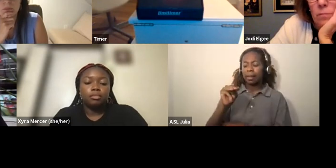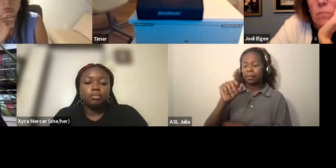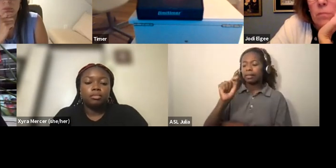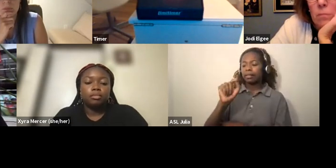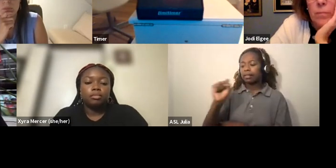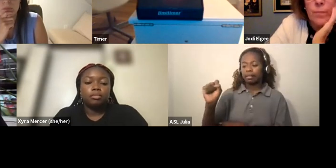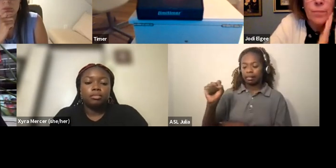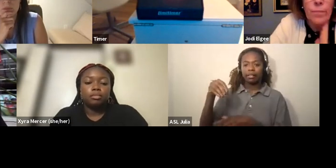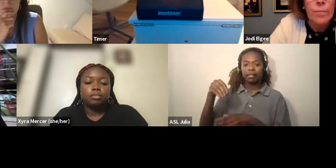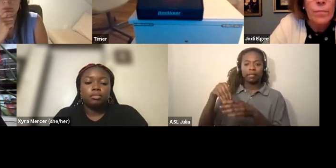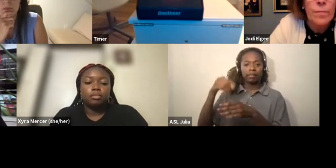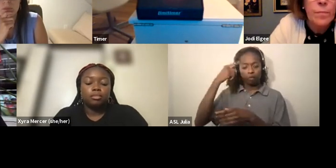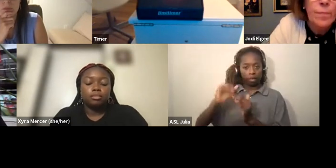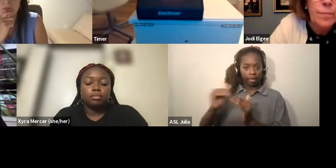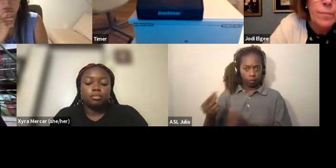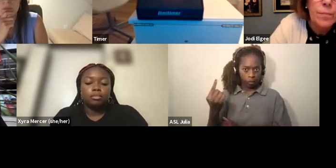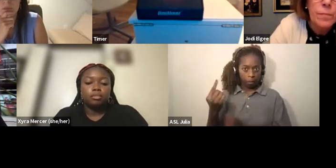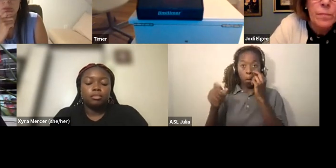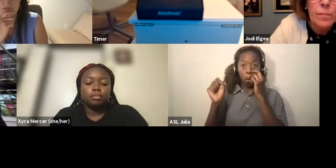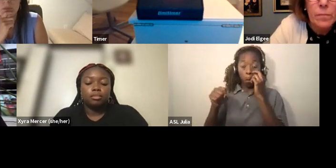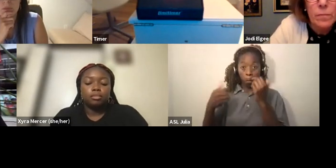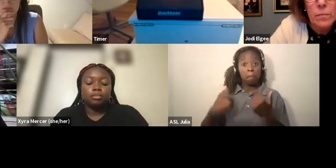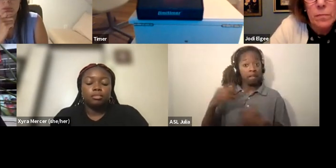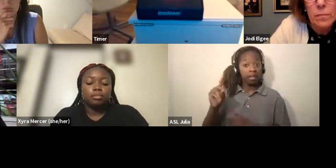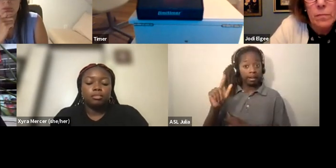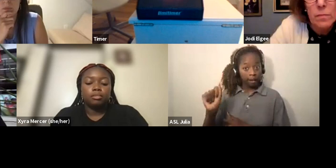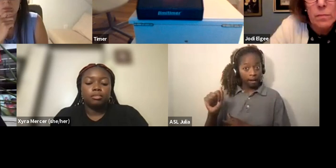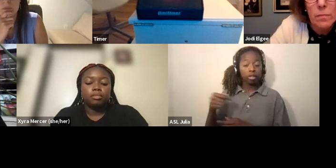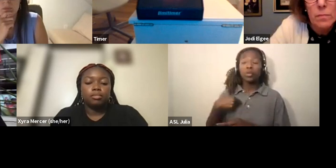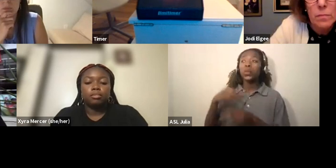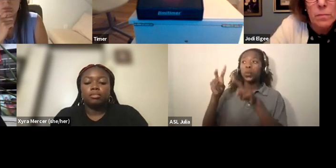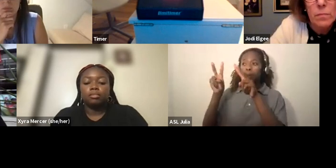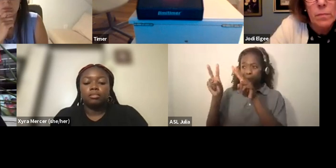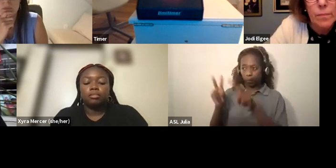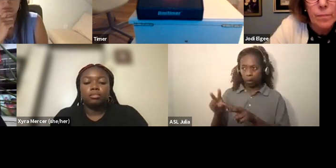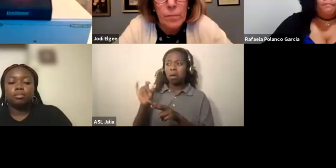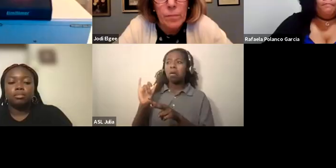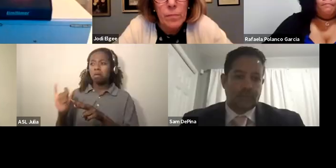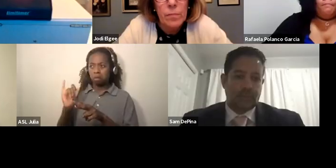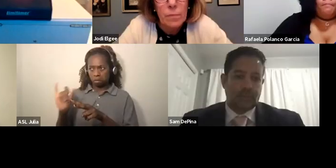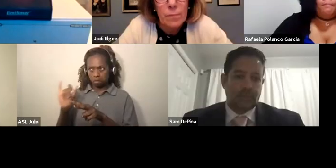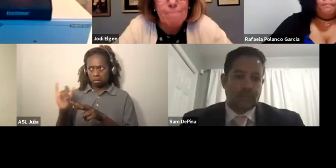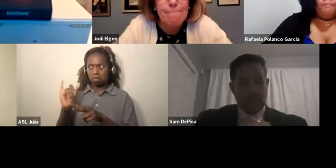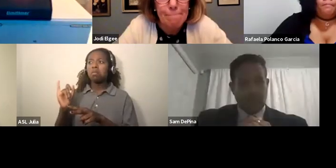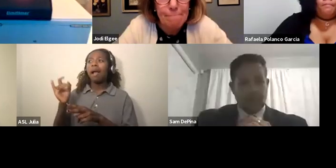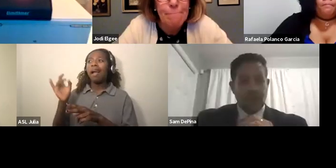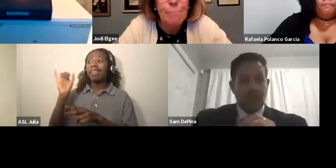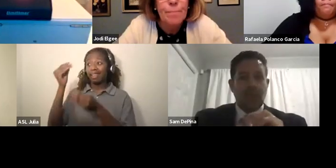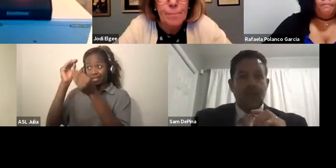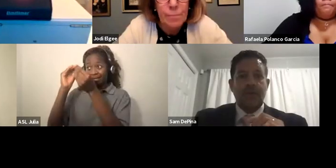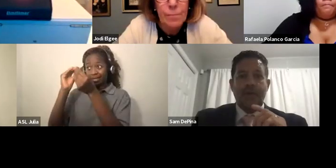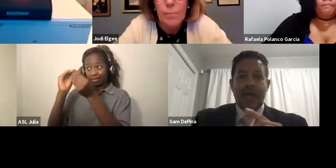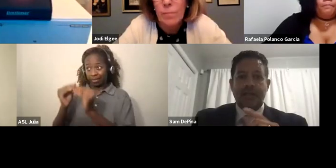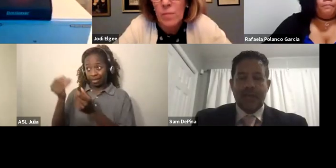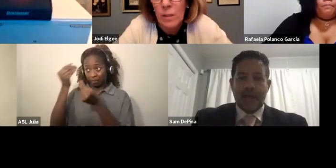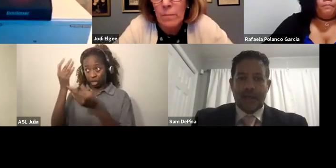we do have that data yes we do look at it to inform the support that we're giving to school leaders that they will give to their teachers and